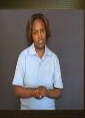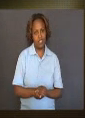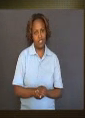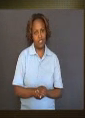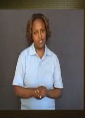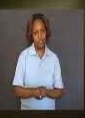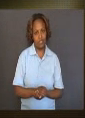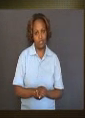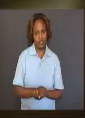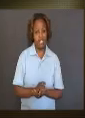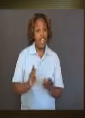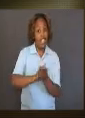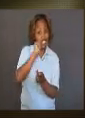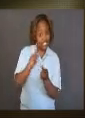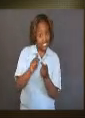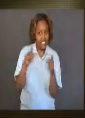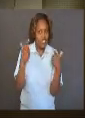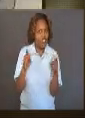chances for success.